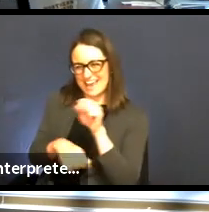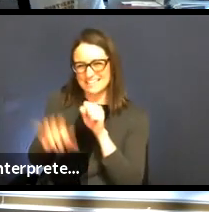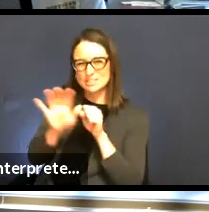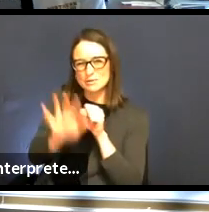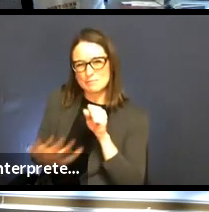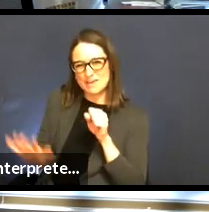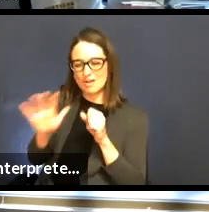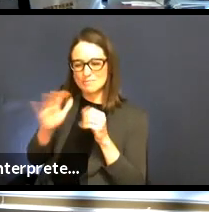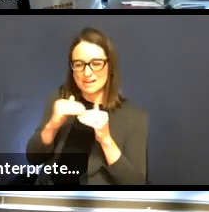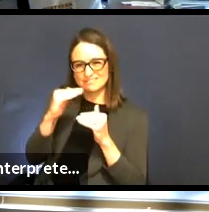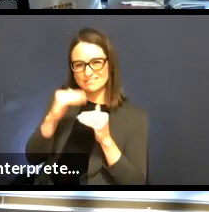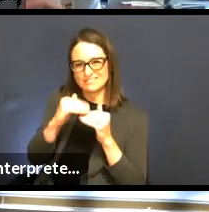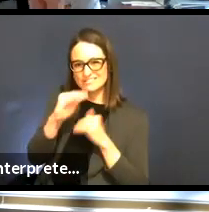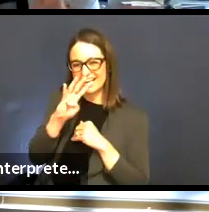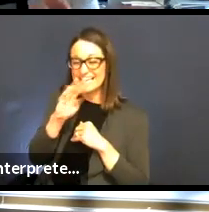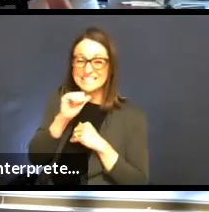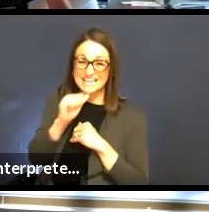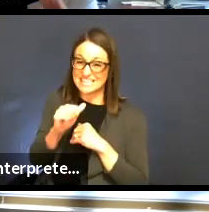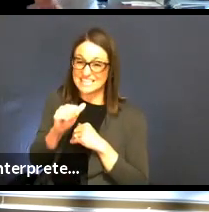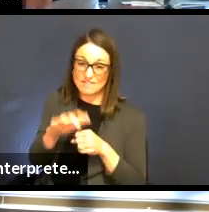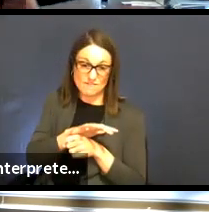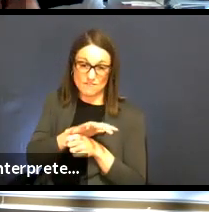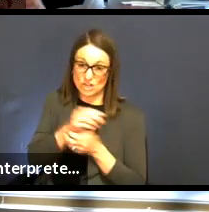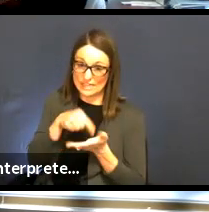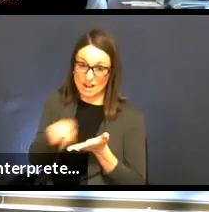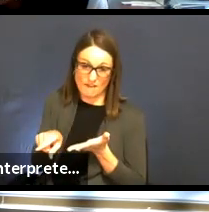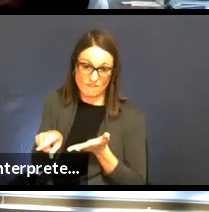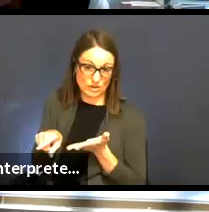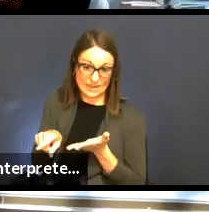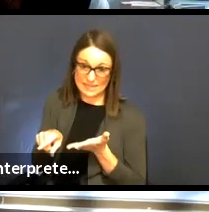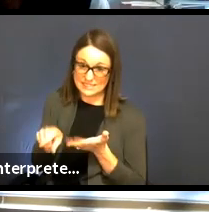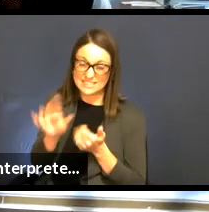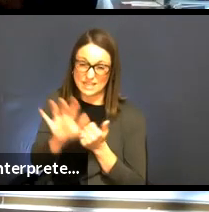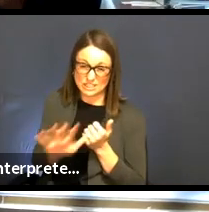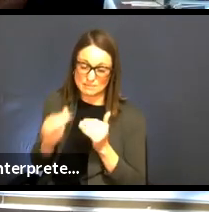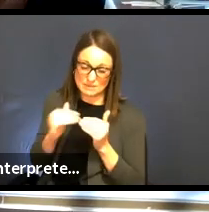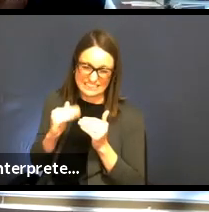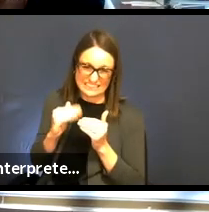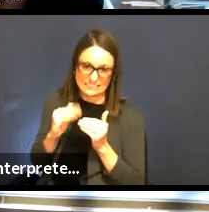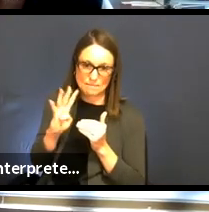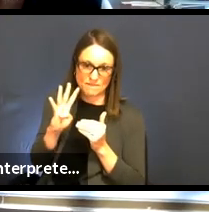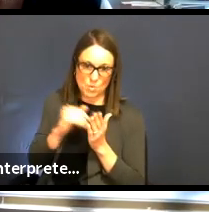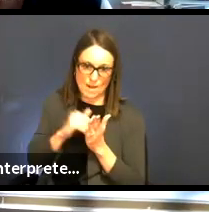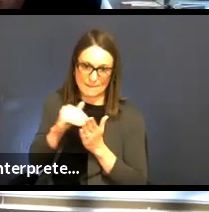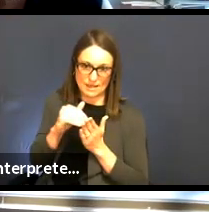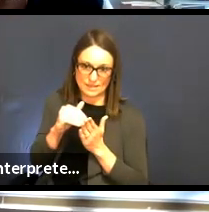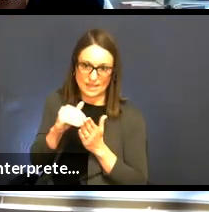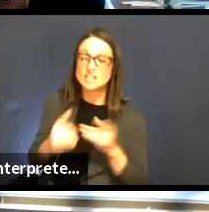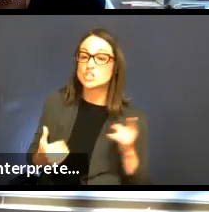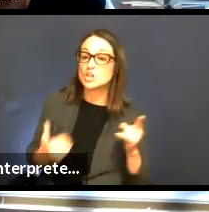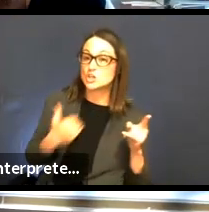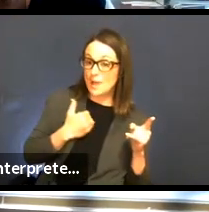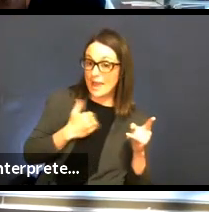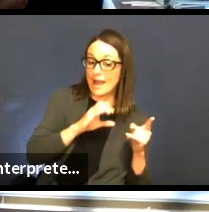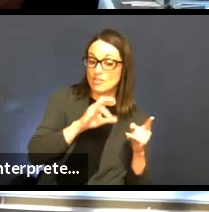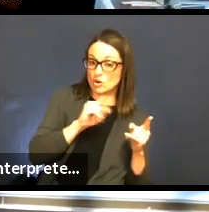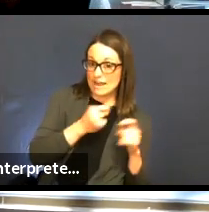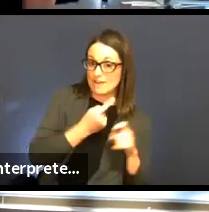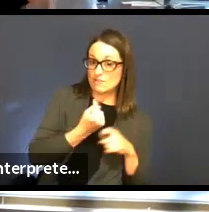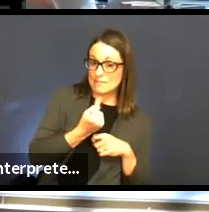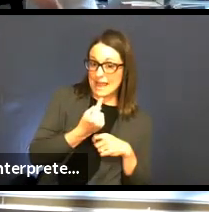actually doesn't even fully cover it. Okay, so you got the credit last year, which helped you in the cost of goods, correct?